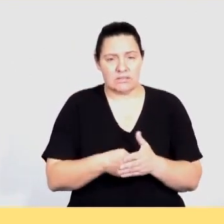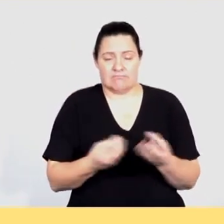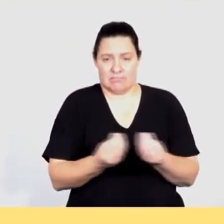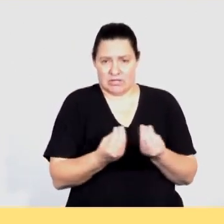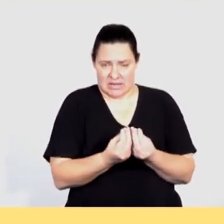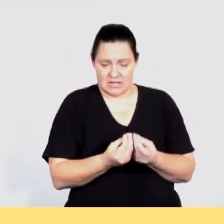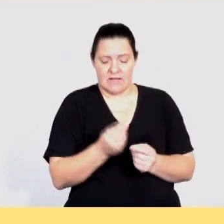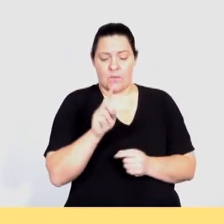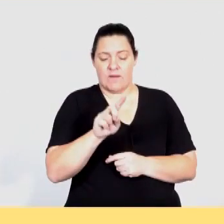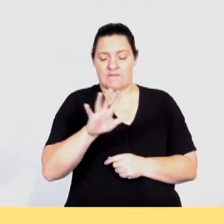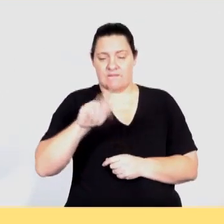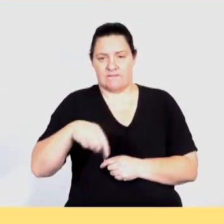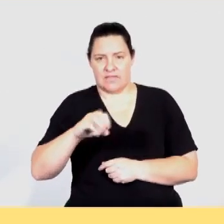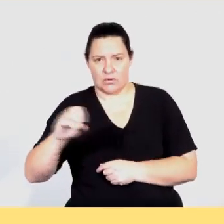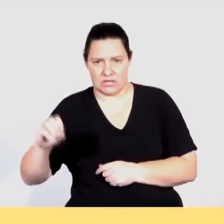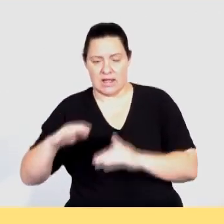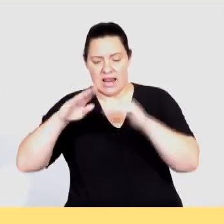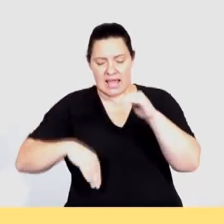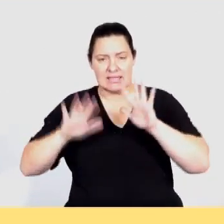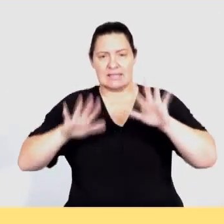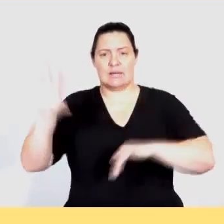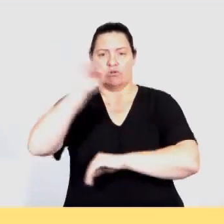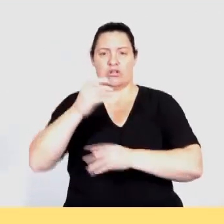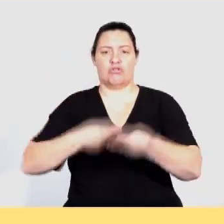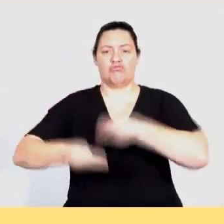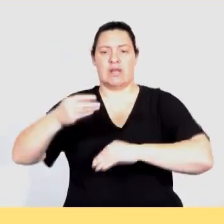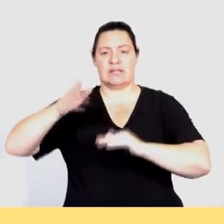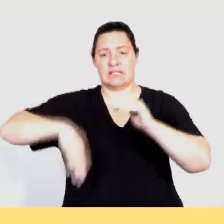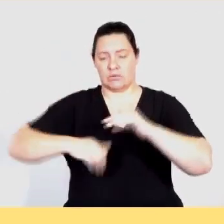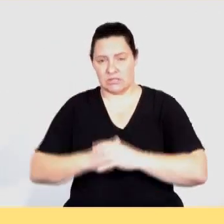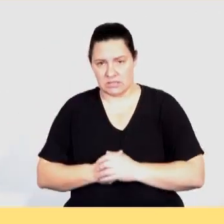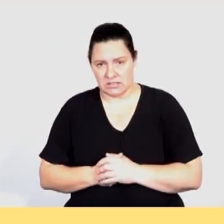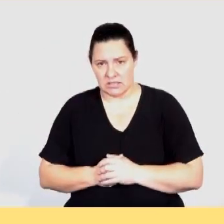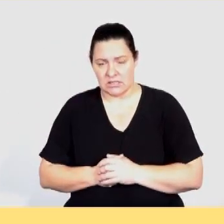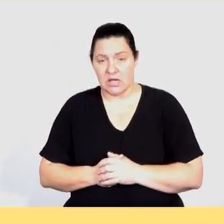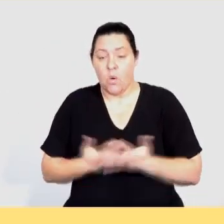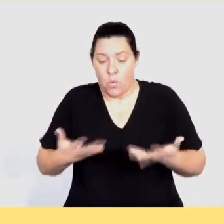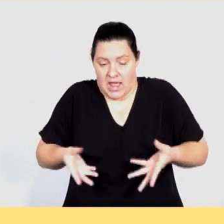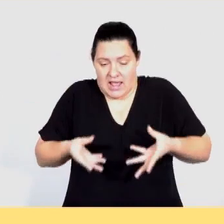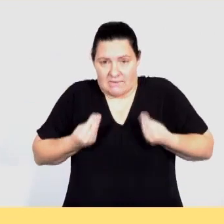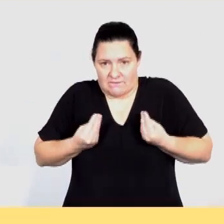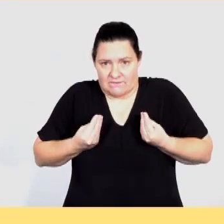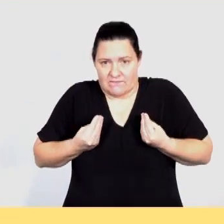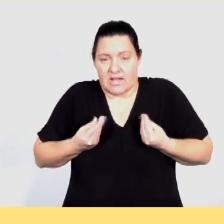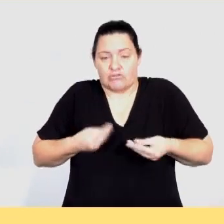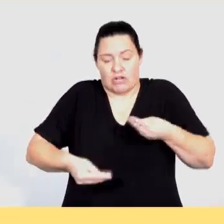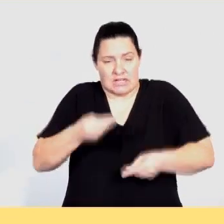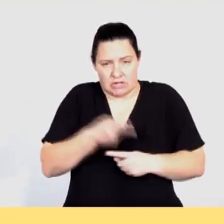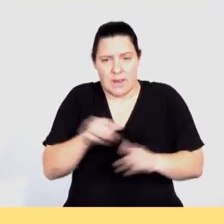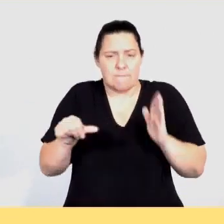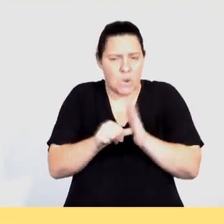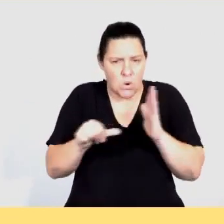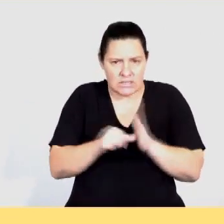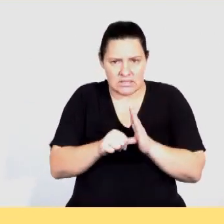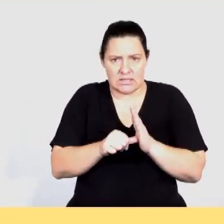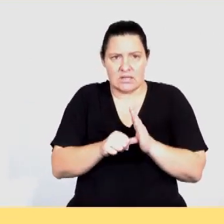bought merchandise, 15,000, less 10% trade discount. Okay, so once we're given such a transaction,